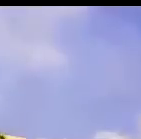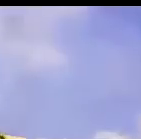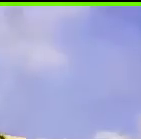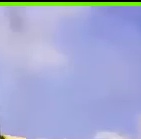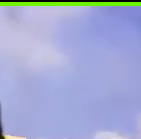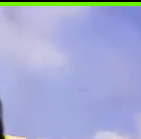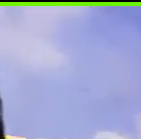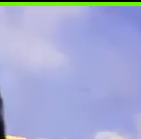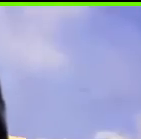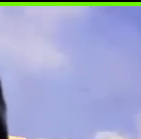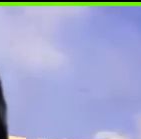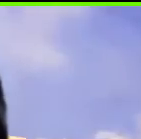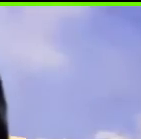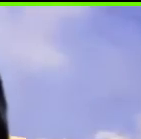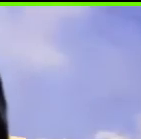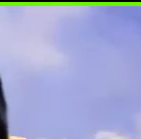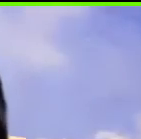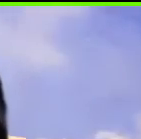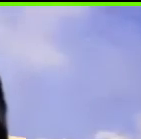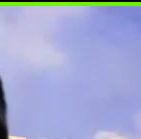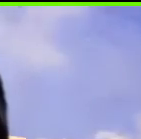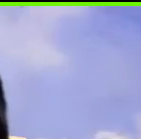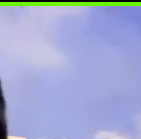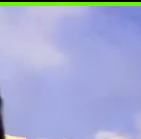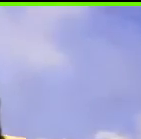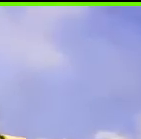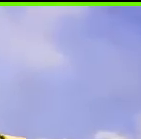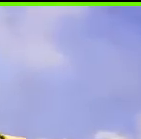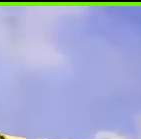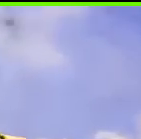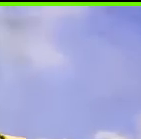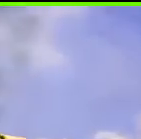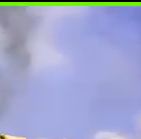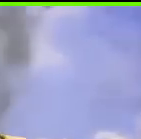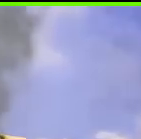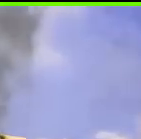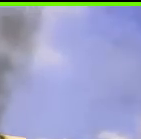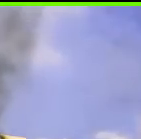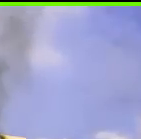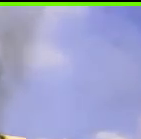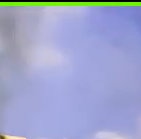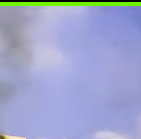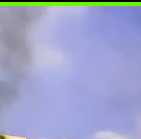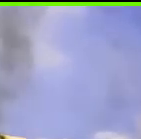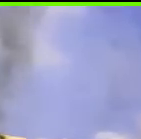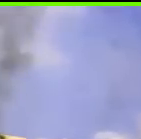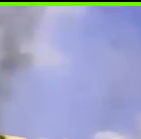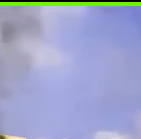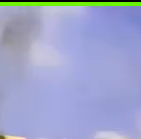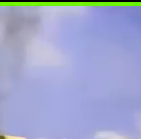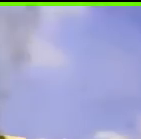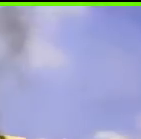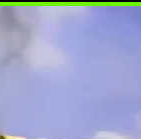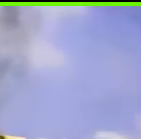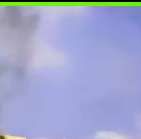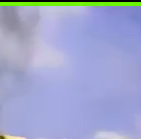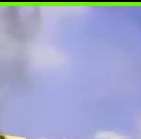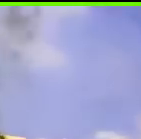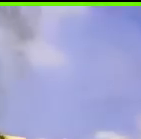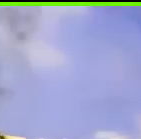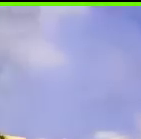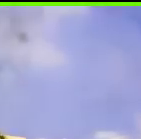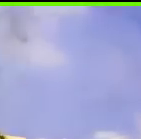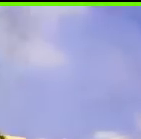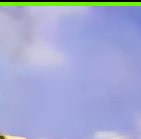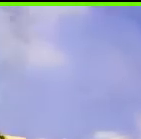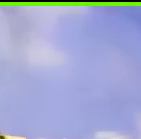Good morning, fellow Thomasians and educators. Happy World Teachers Day. Good morning, Dean Pilar Romero,